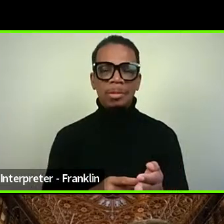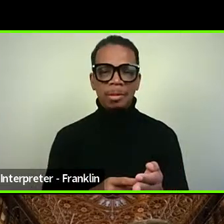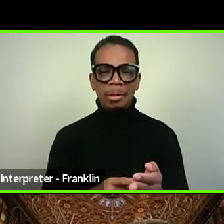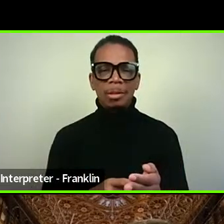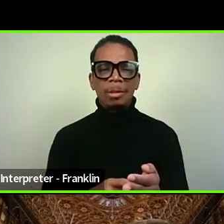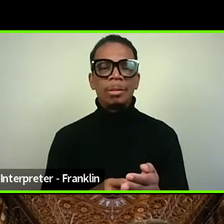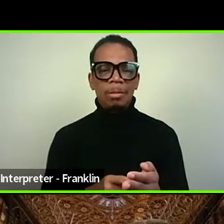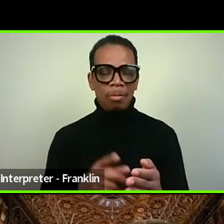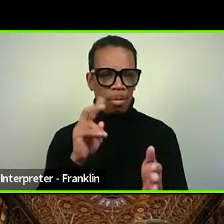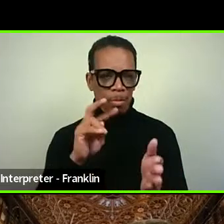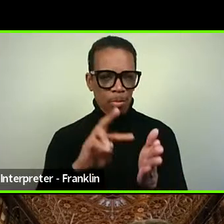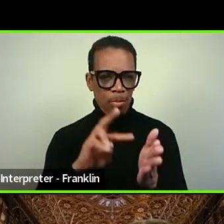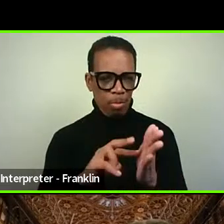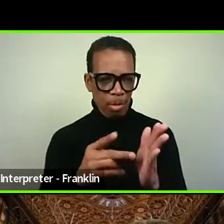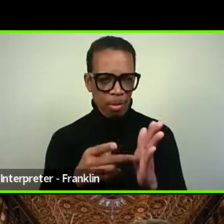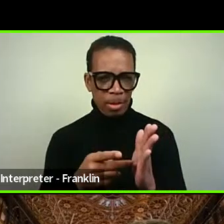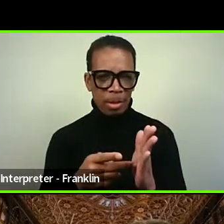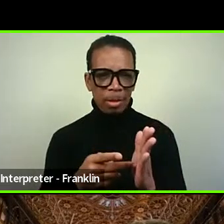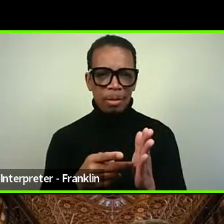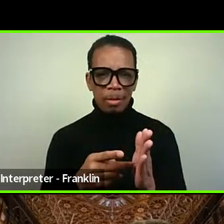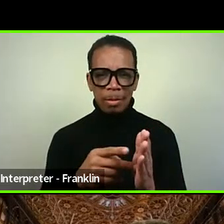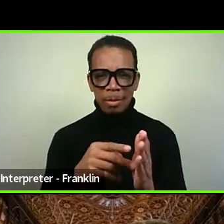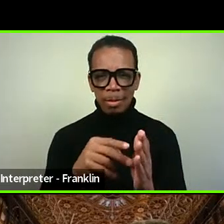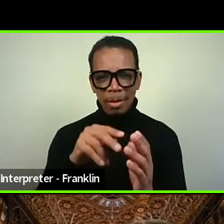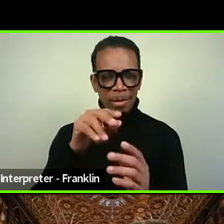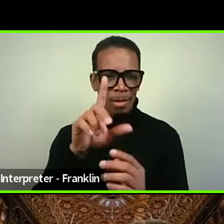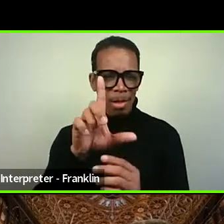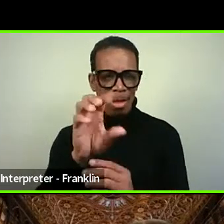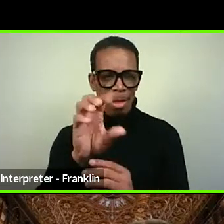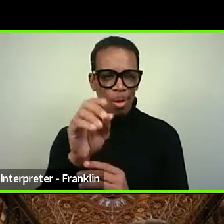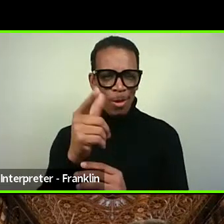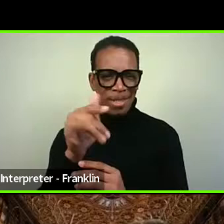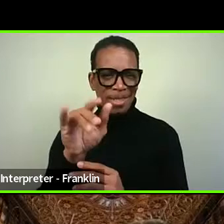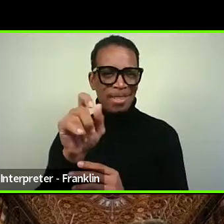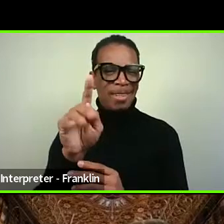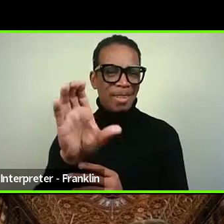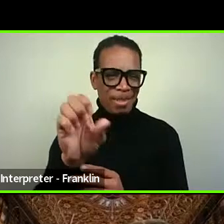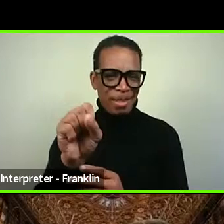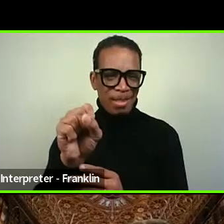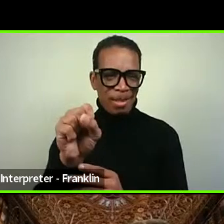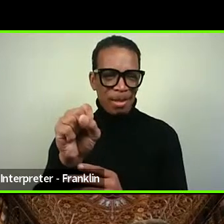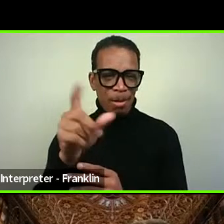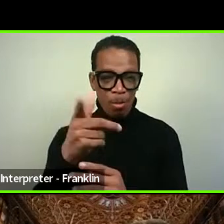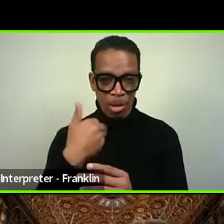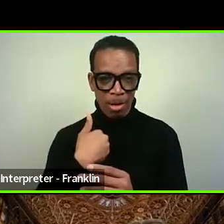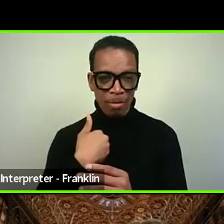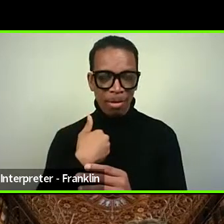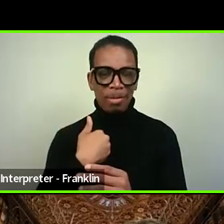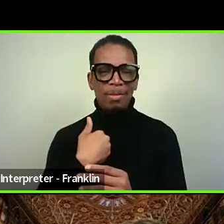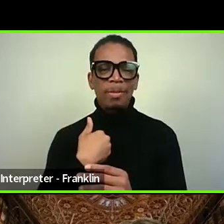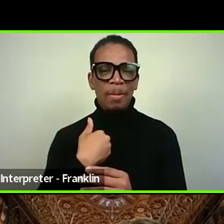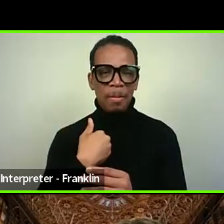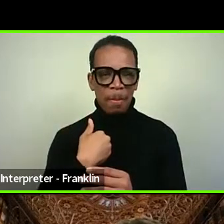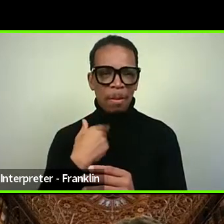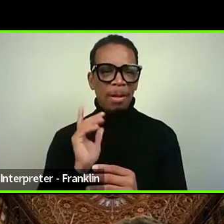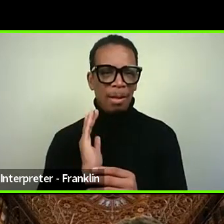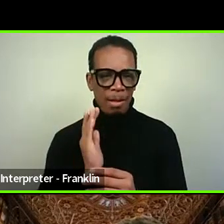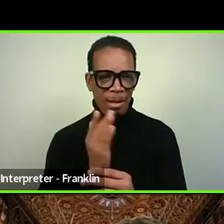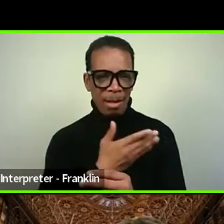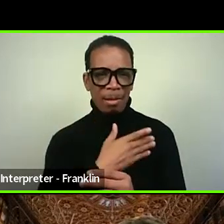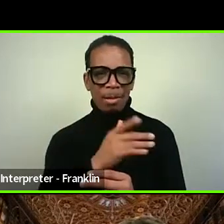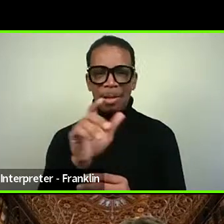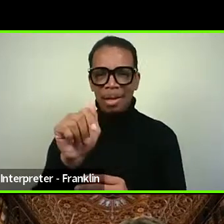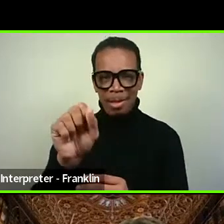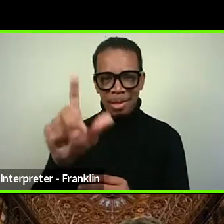for purposes of just a couple of logistics before we go forward, that we do have our